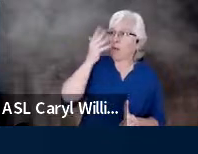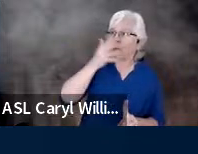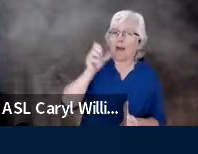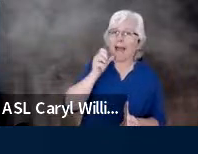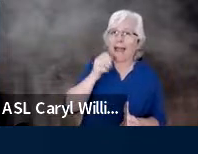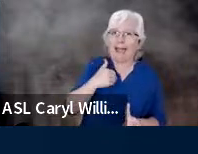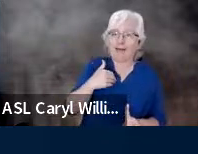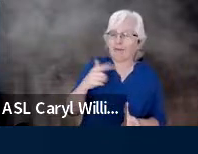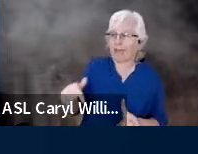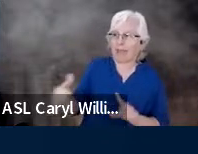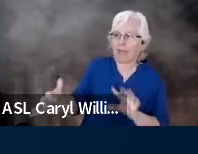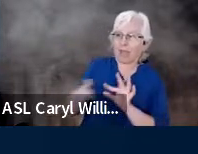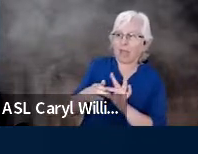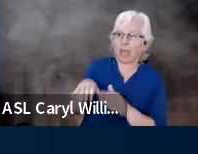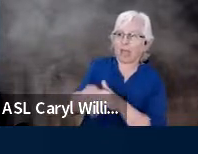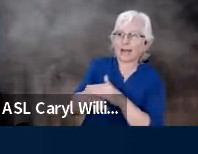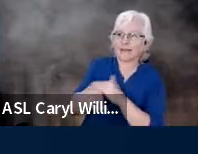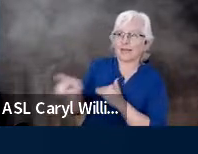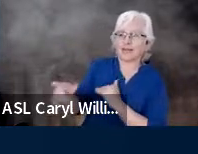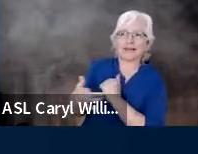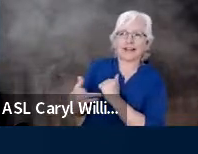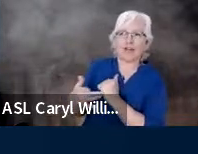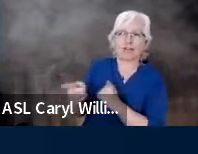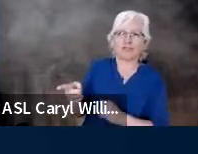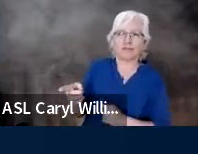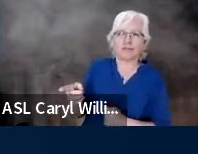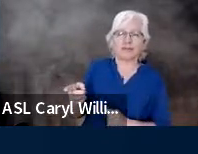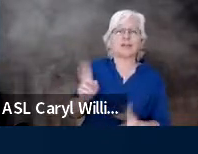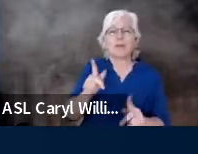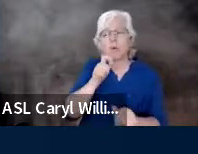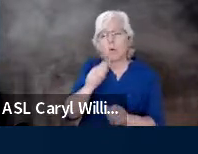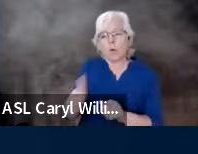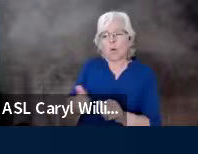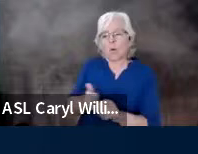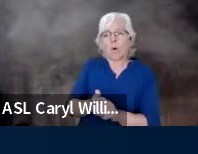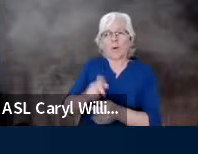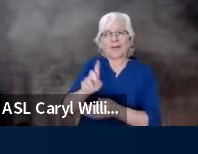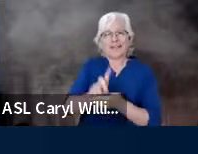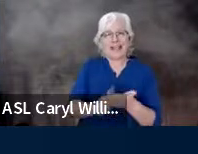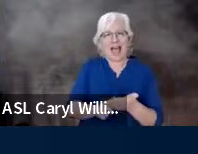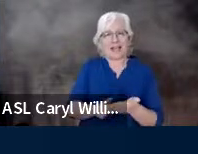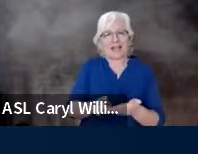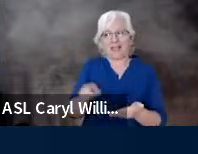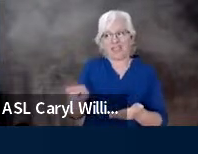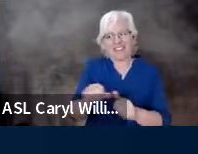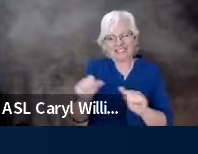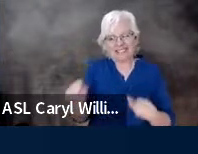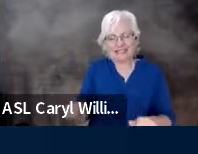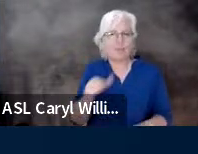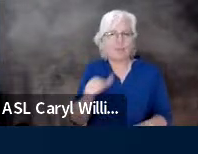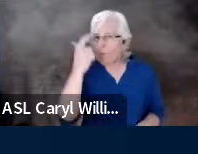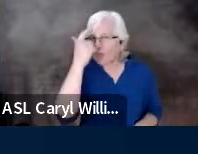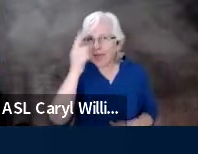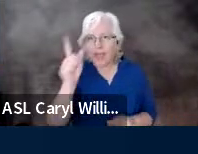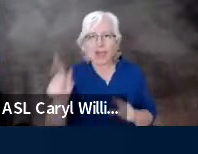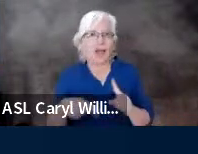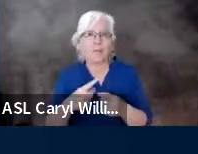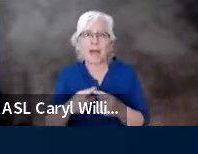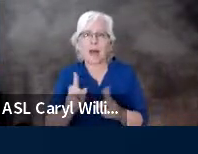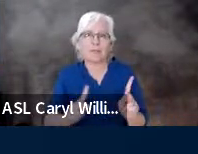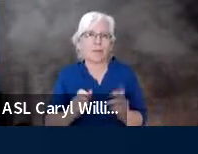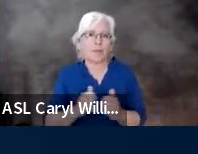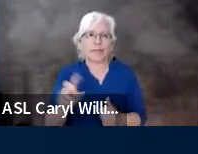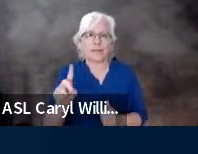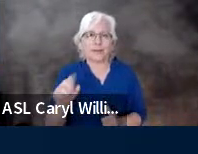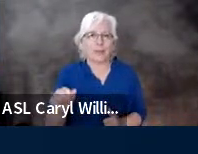the designers of these biometric systems are often not thinking about us. And that's why we want to bring